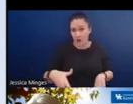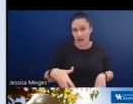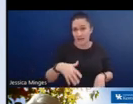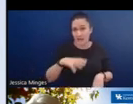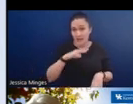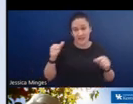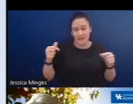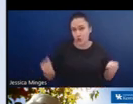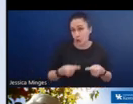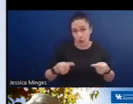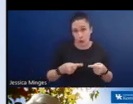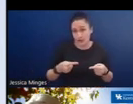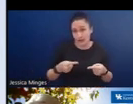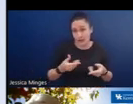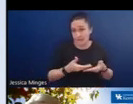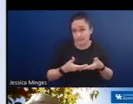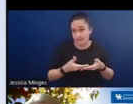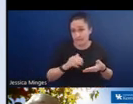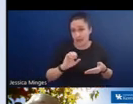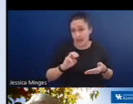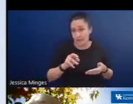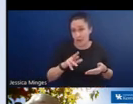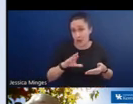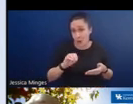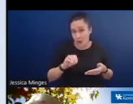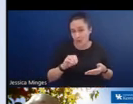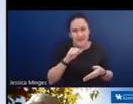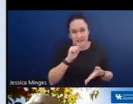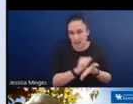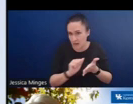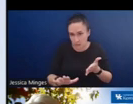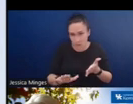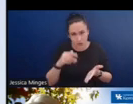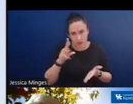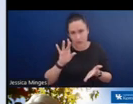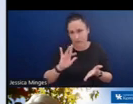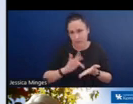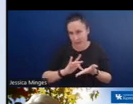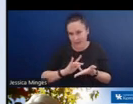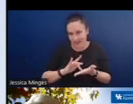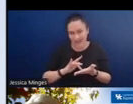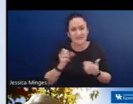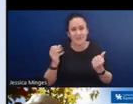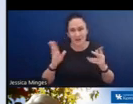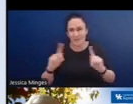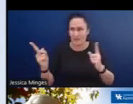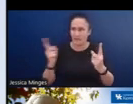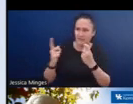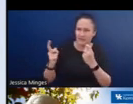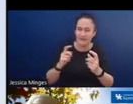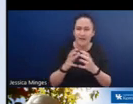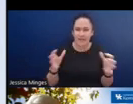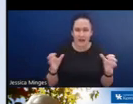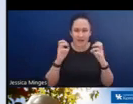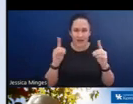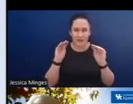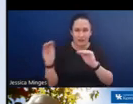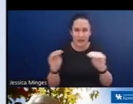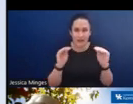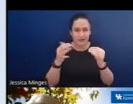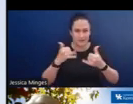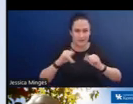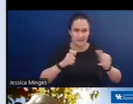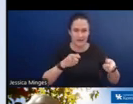if you're already pregnant. So this is not an abortion pill. We get a lot of questions about that, and there's a lot of education to be had